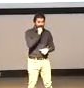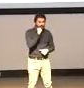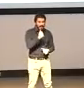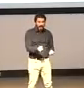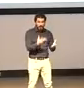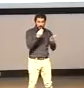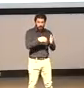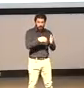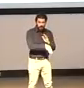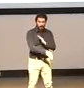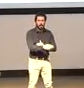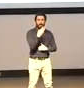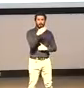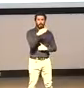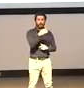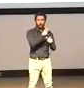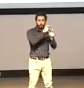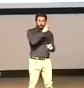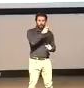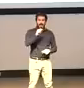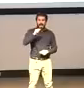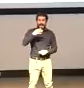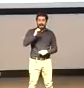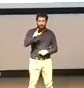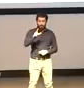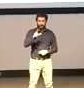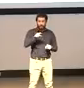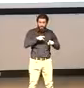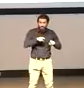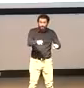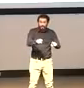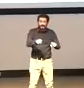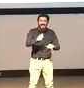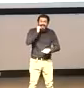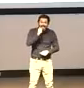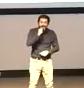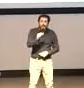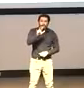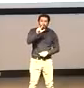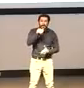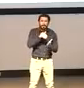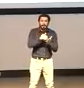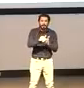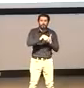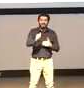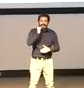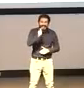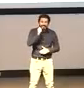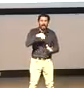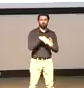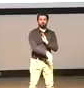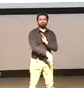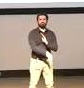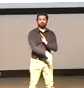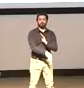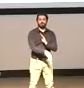the height of the pandemic in April, the health system was losing about $3 million per day. Based on projections that were made at